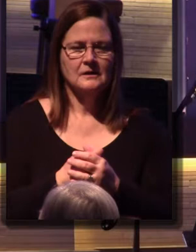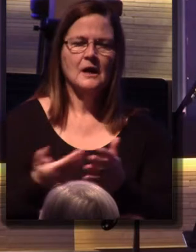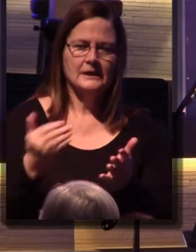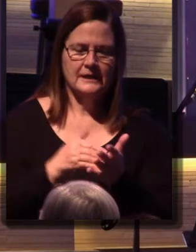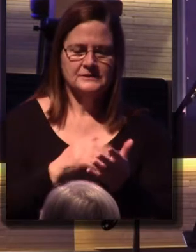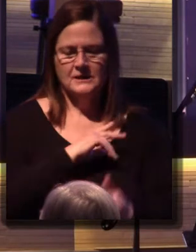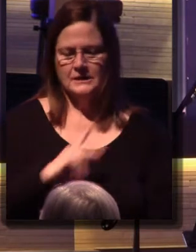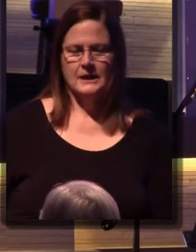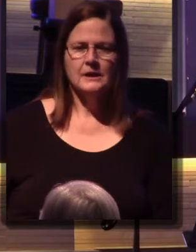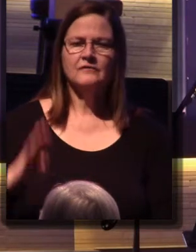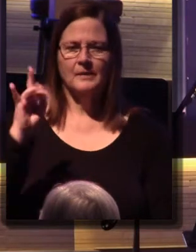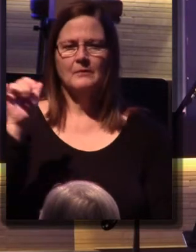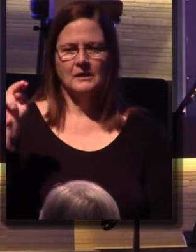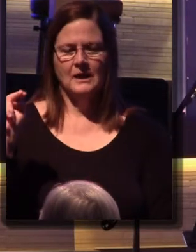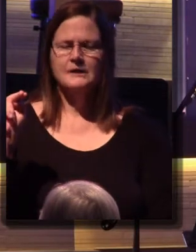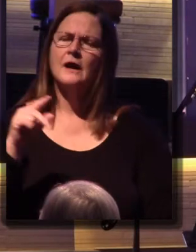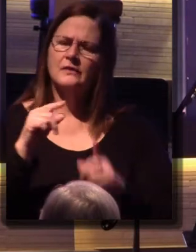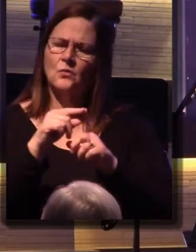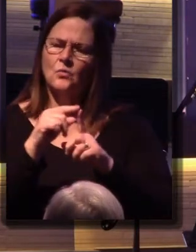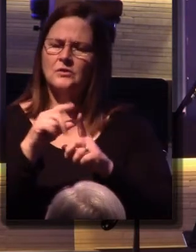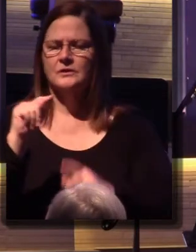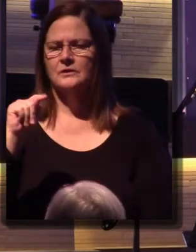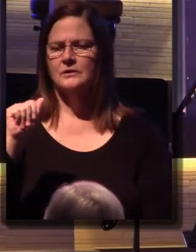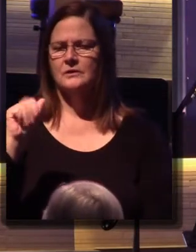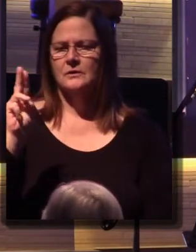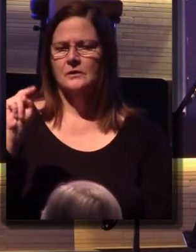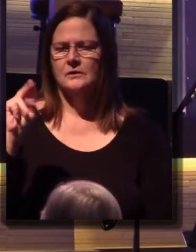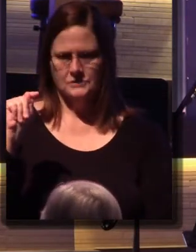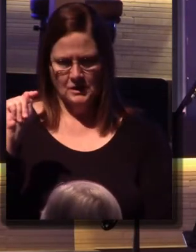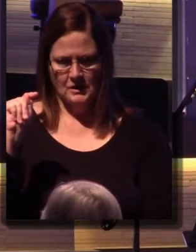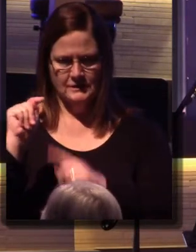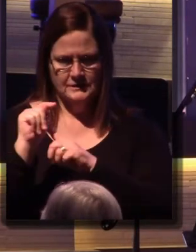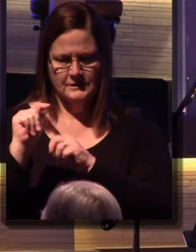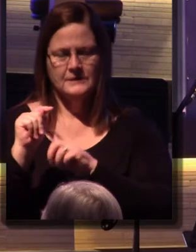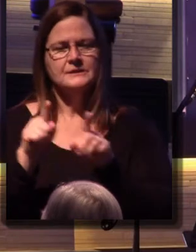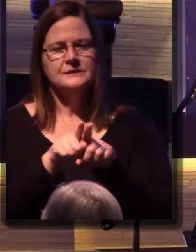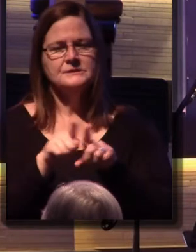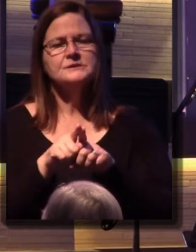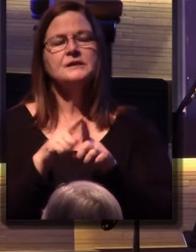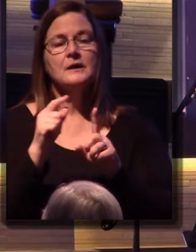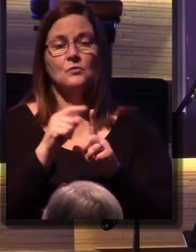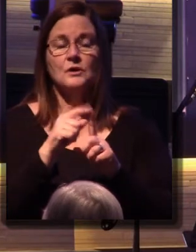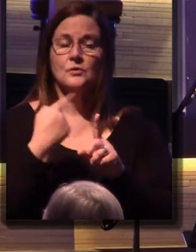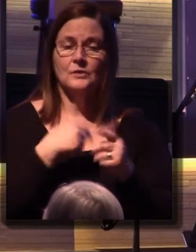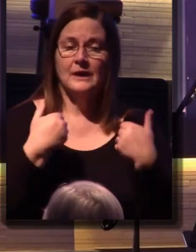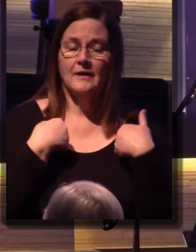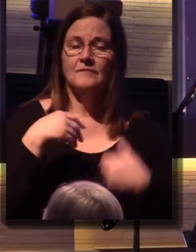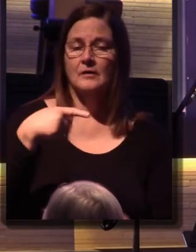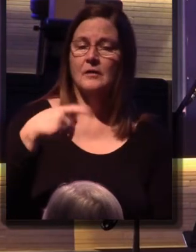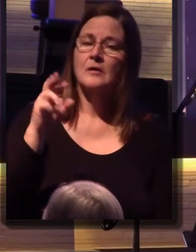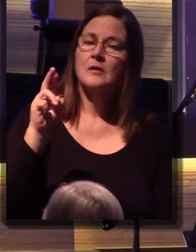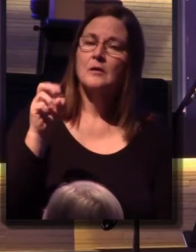the king of Babylon and say. And what this word taunt is the same word we get